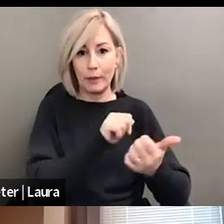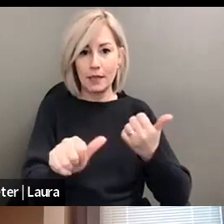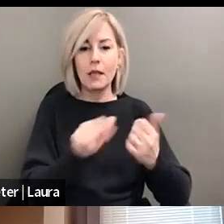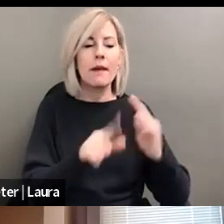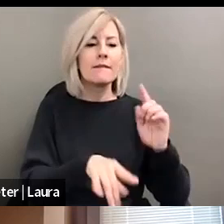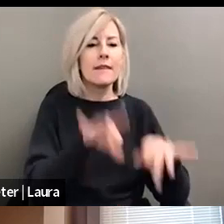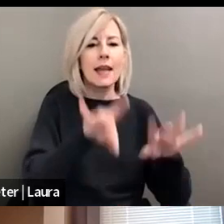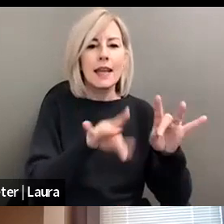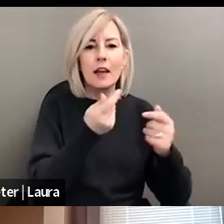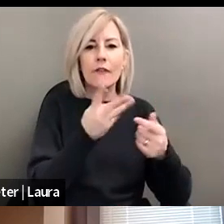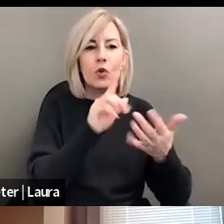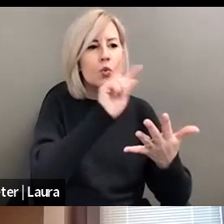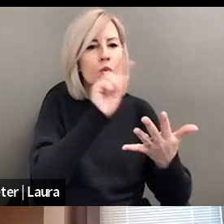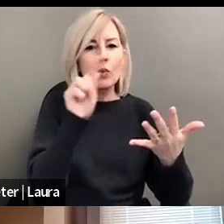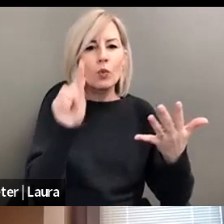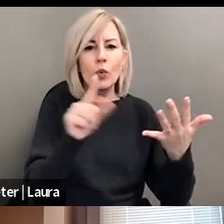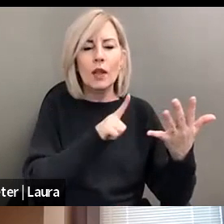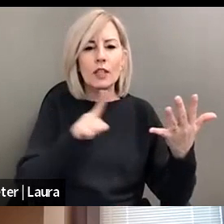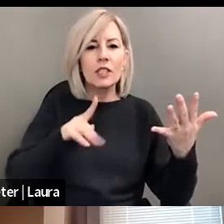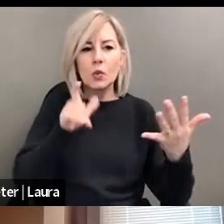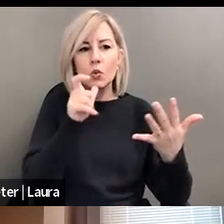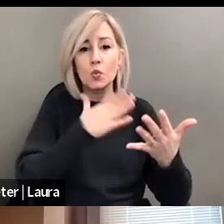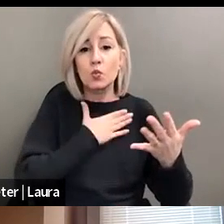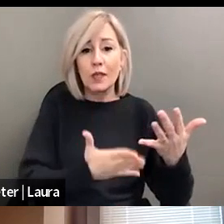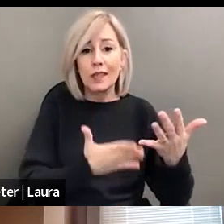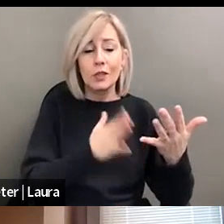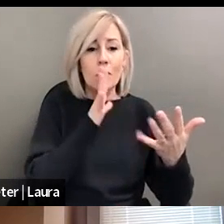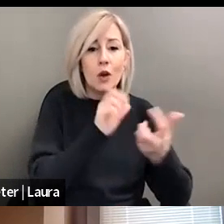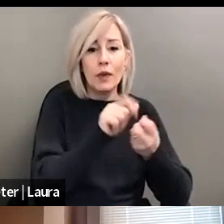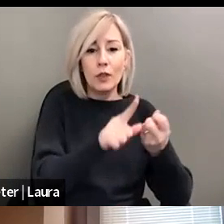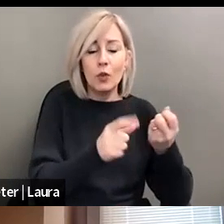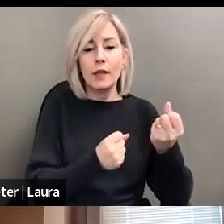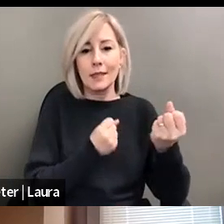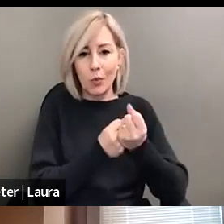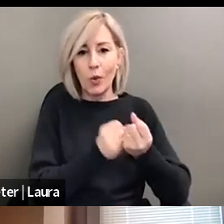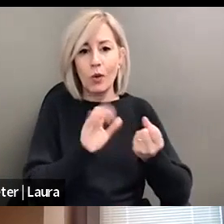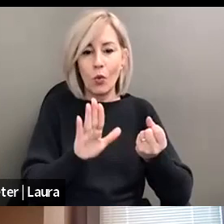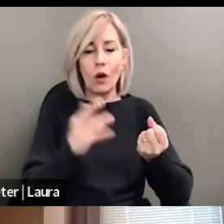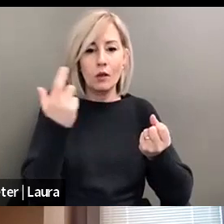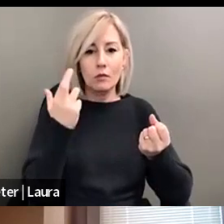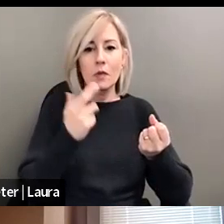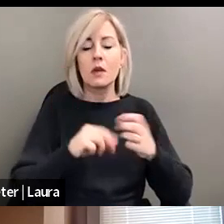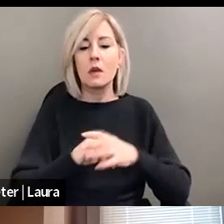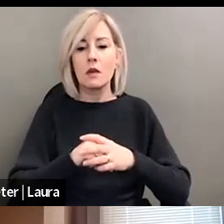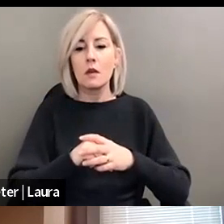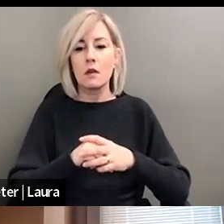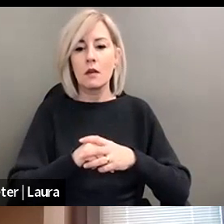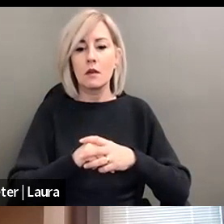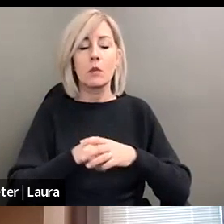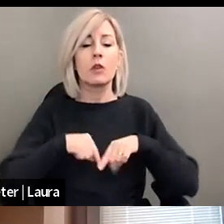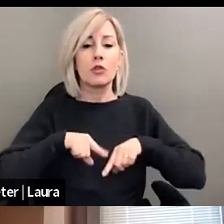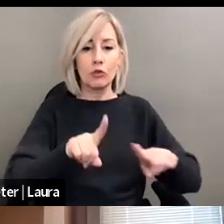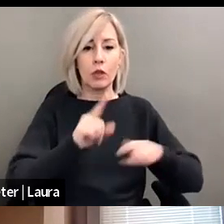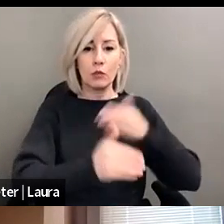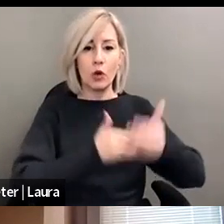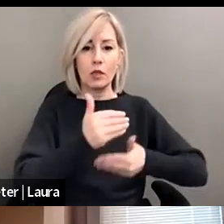finding a couple legislators who are willing to talk with you and champion your cause. But during that process of